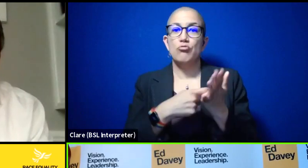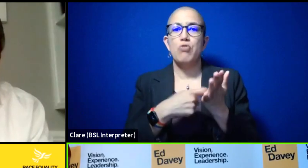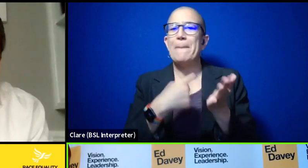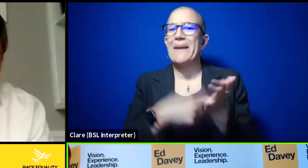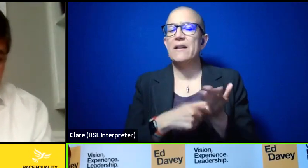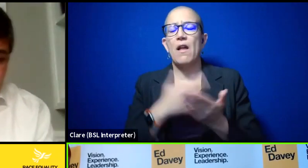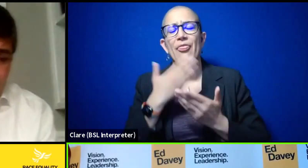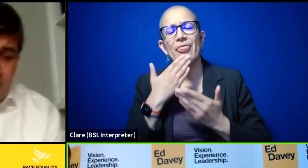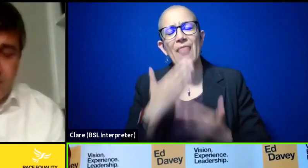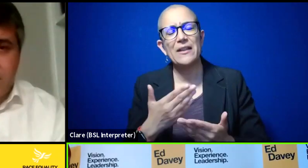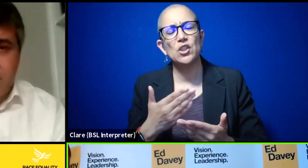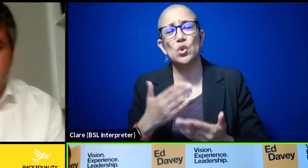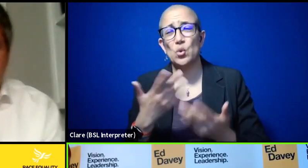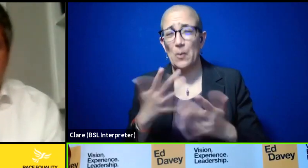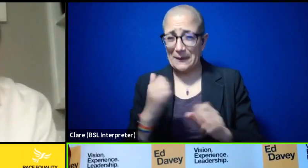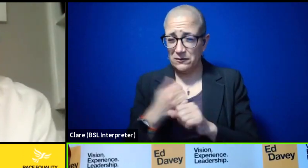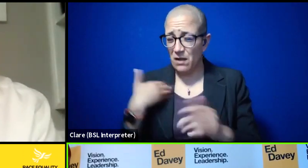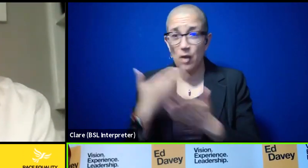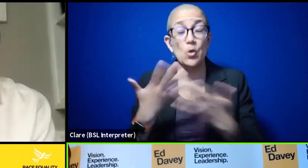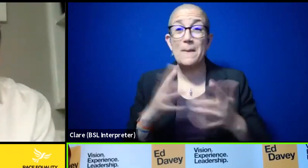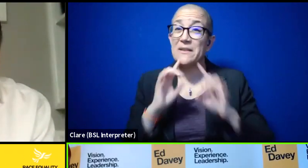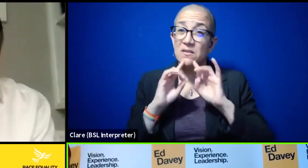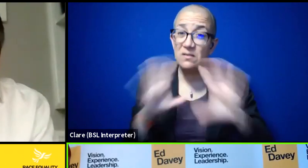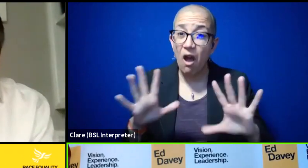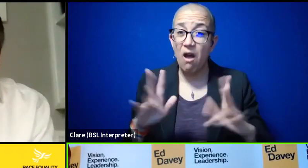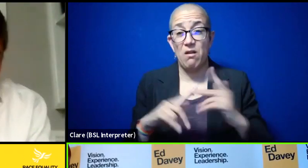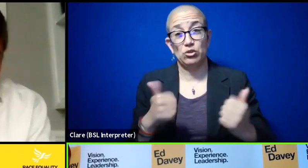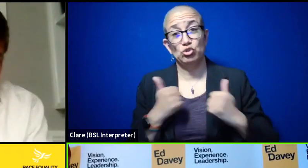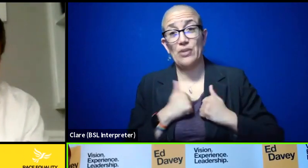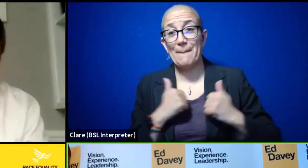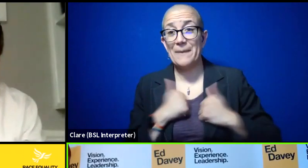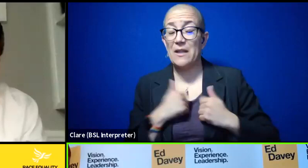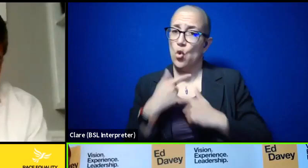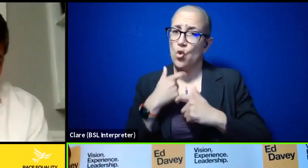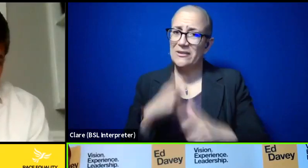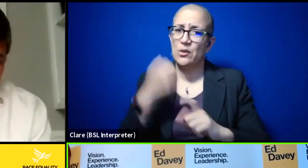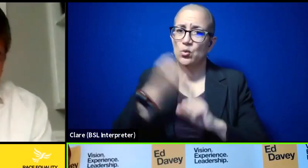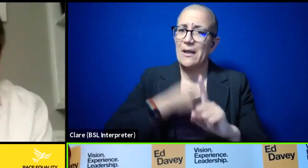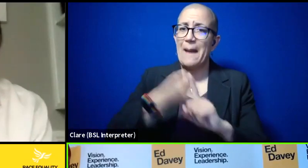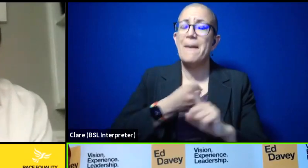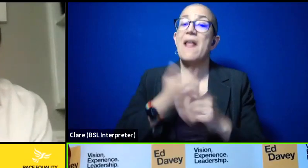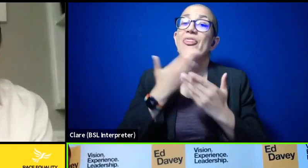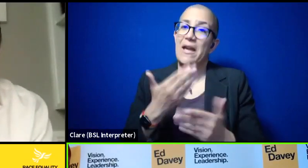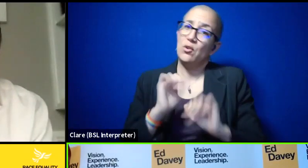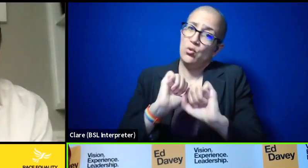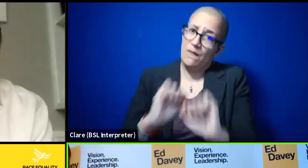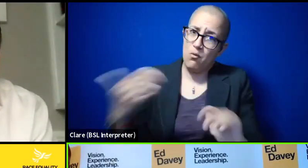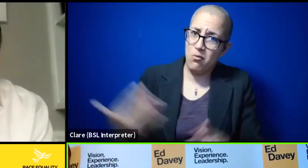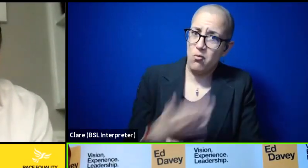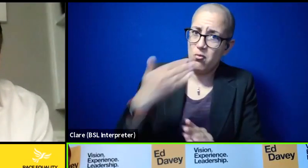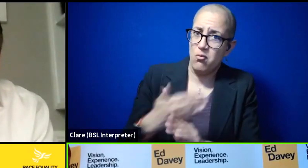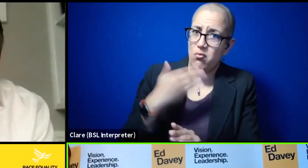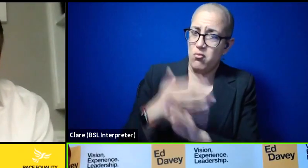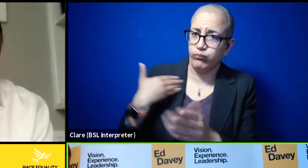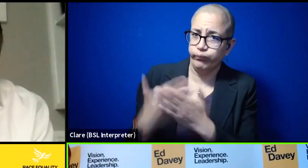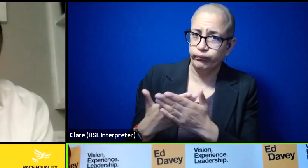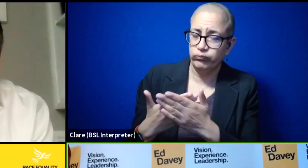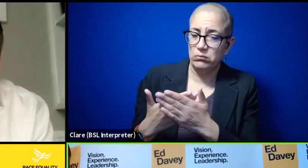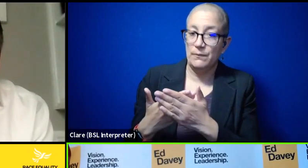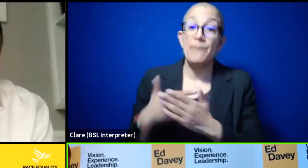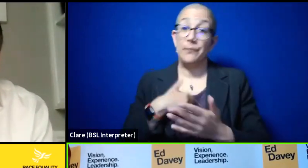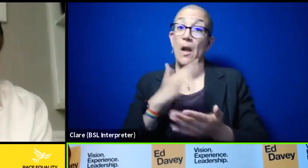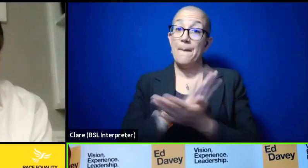absolute star and a champion, and you continue to campaign. So thank you for what you do. I'm very happy to commit